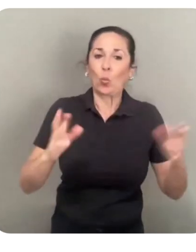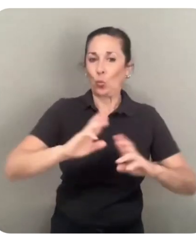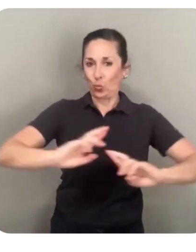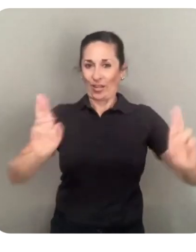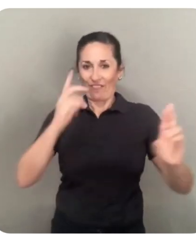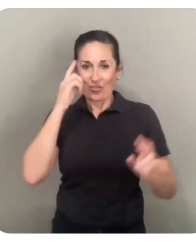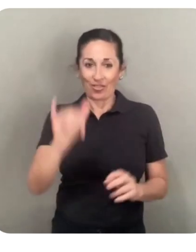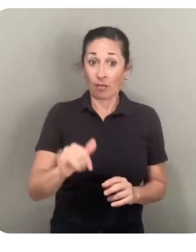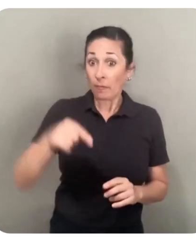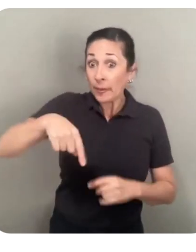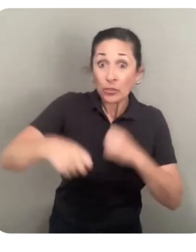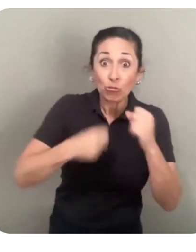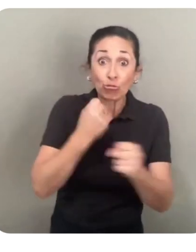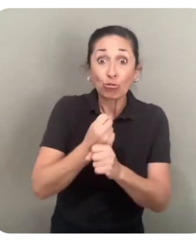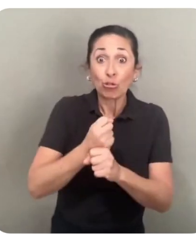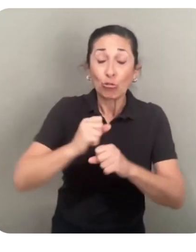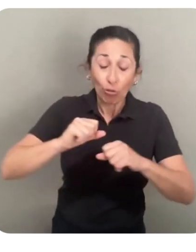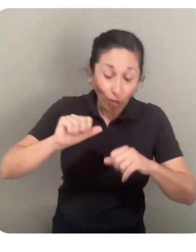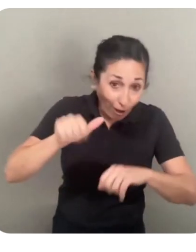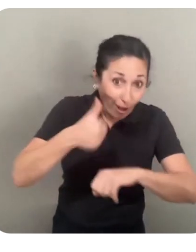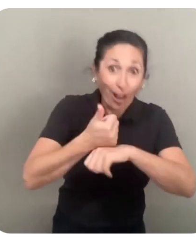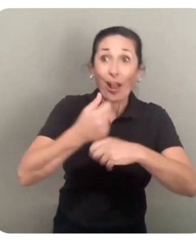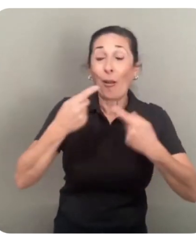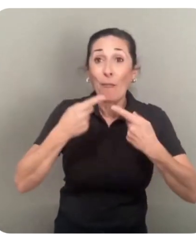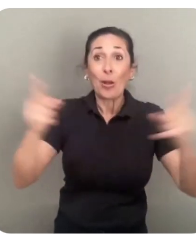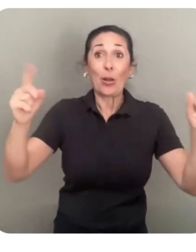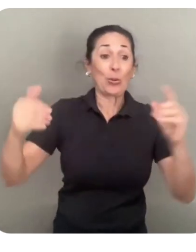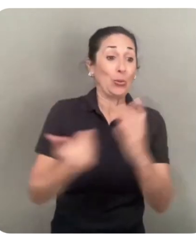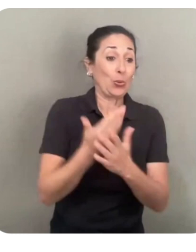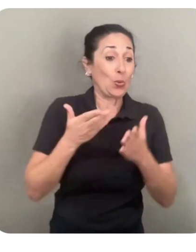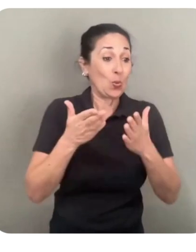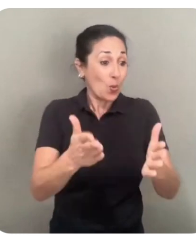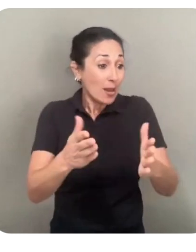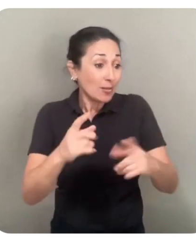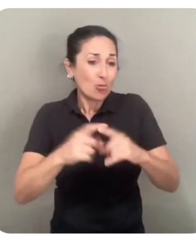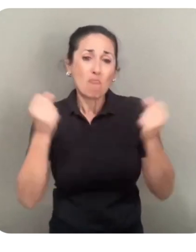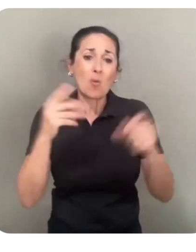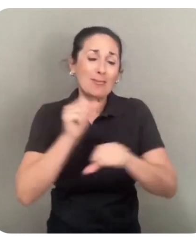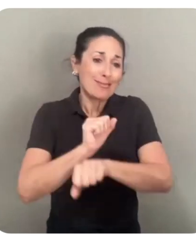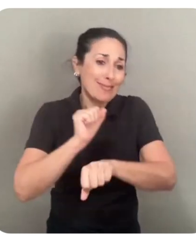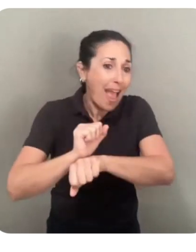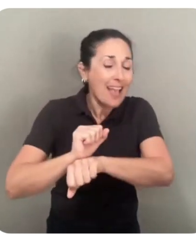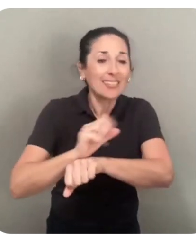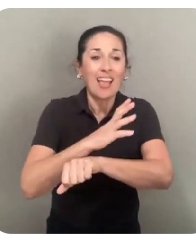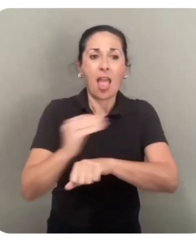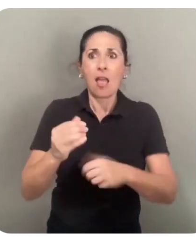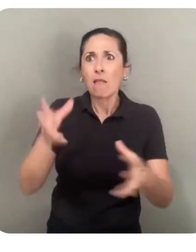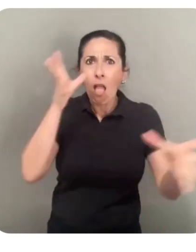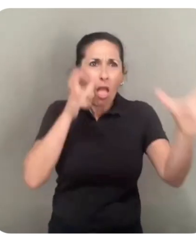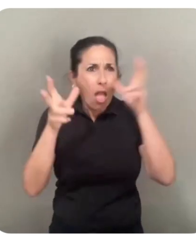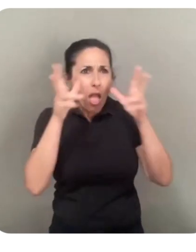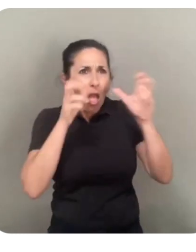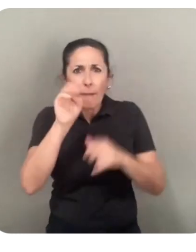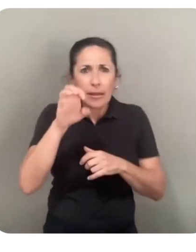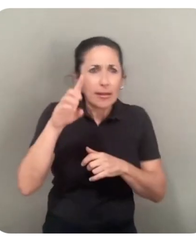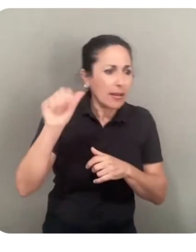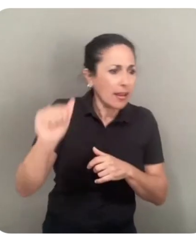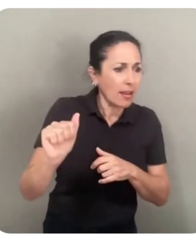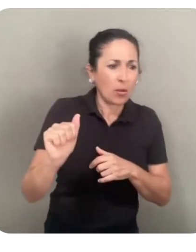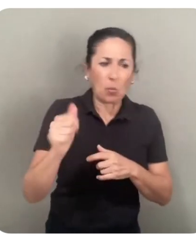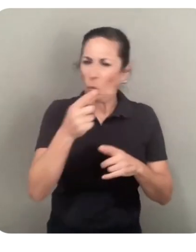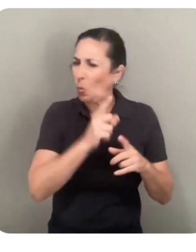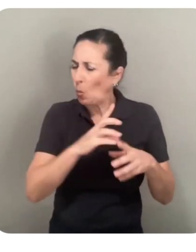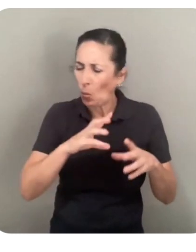year, we've launched new ways to multitask, consume media, and stay connected wherever you go, both virtually